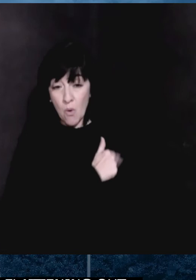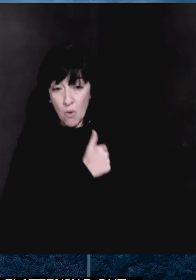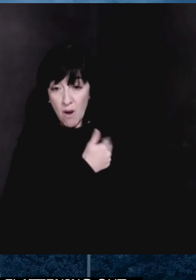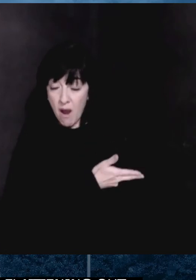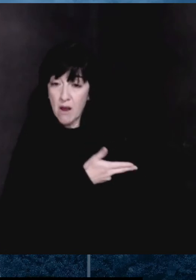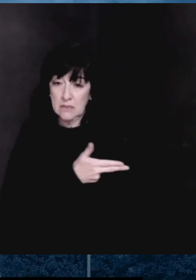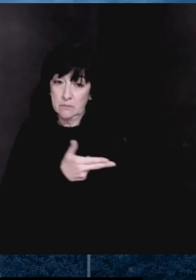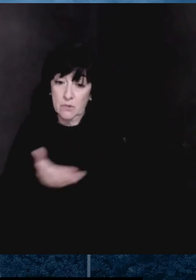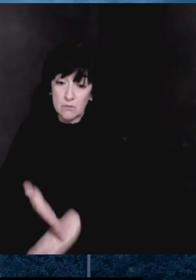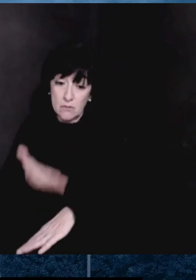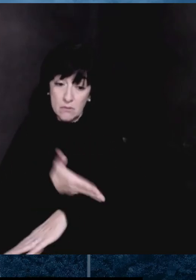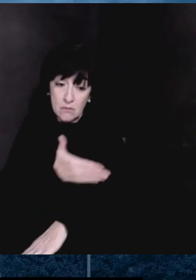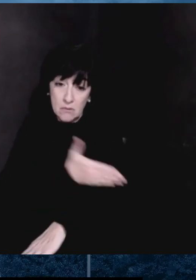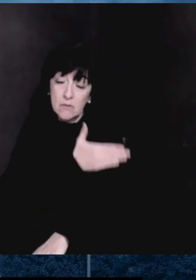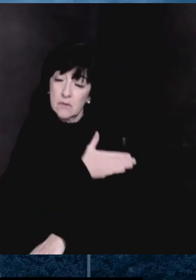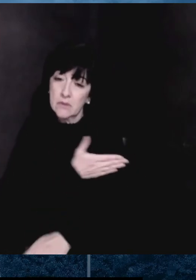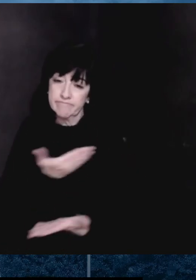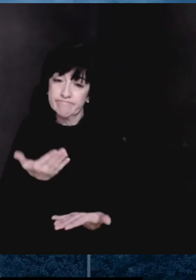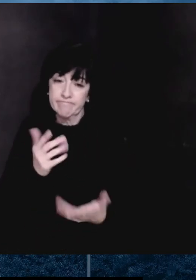from Delaware State News.